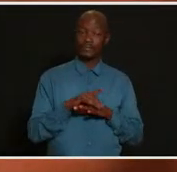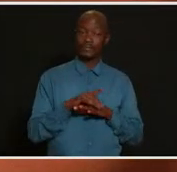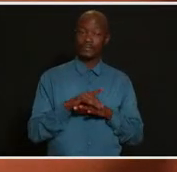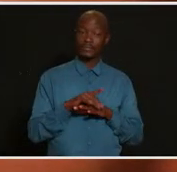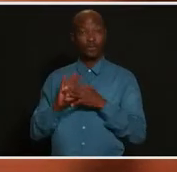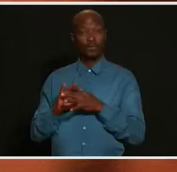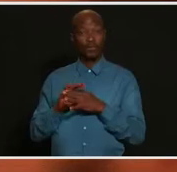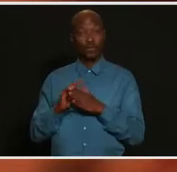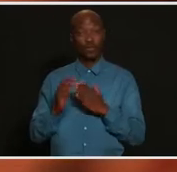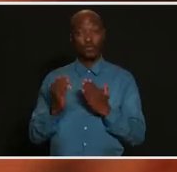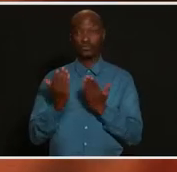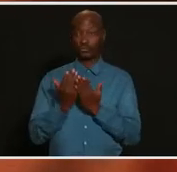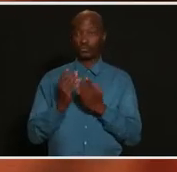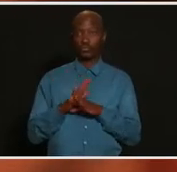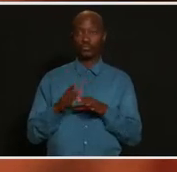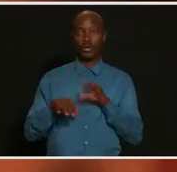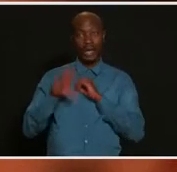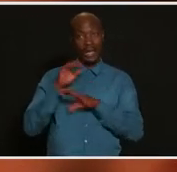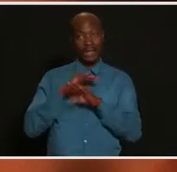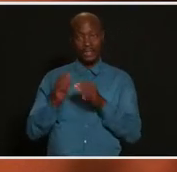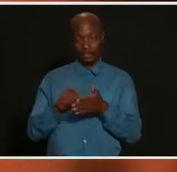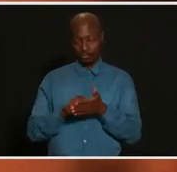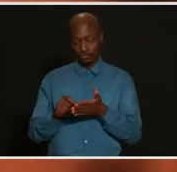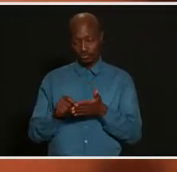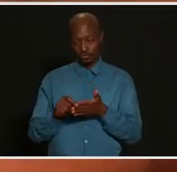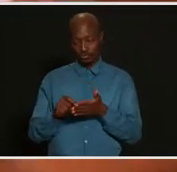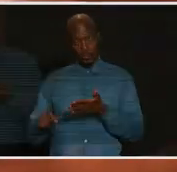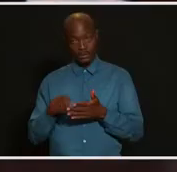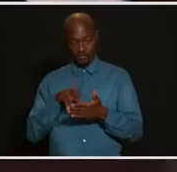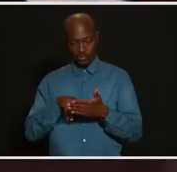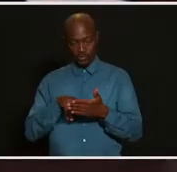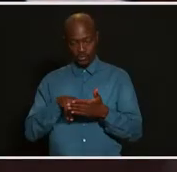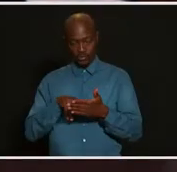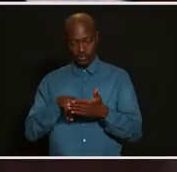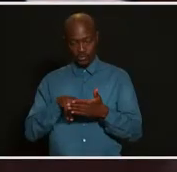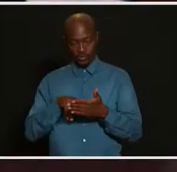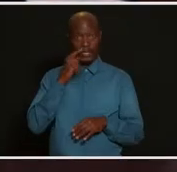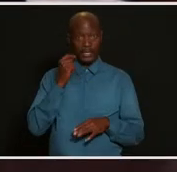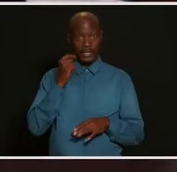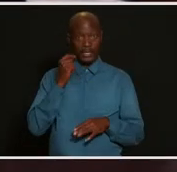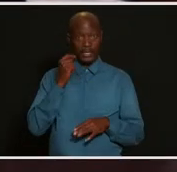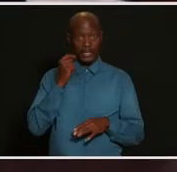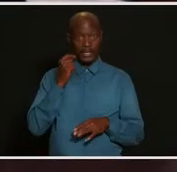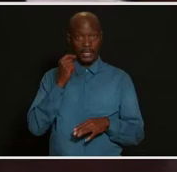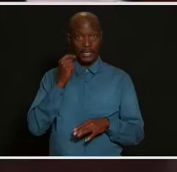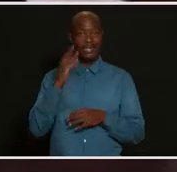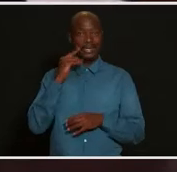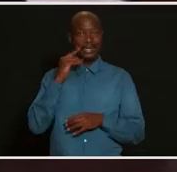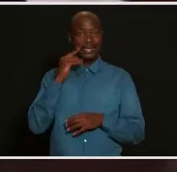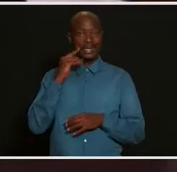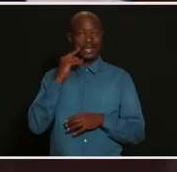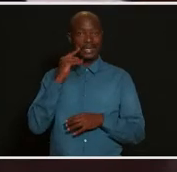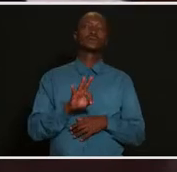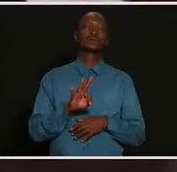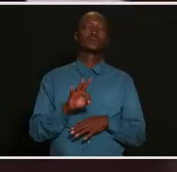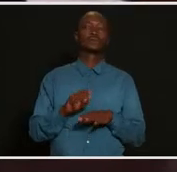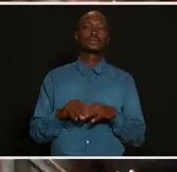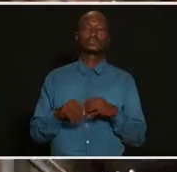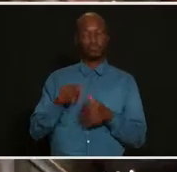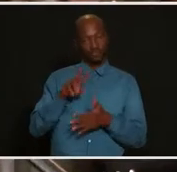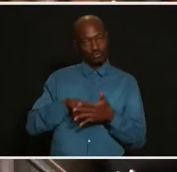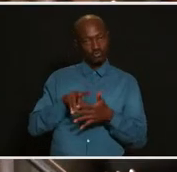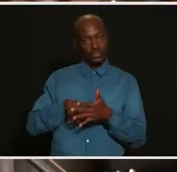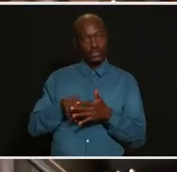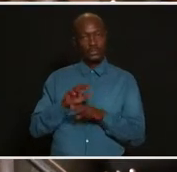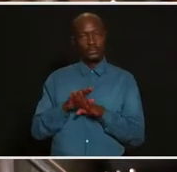I learned to I learned to read and write at the age of three I could write my name in surname at HD because my mom told me to read and